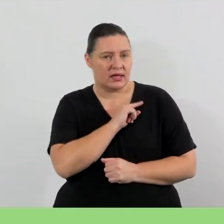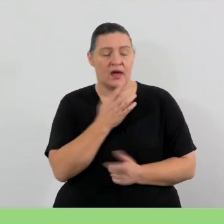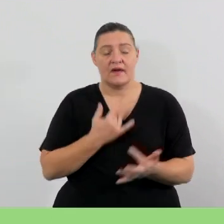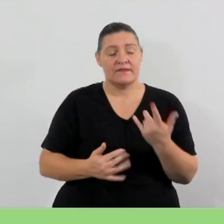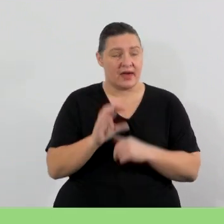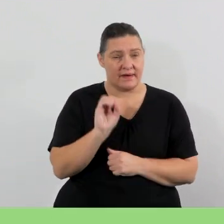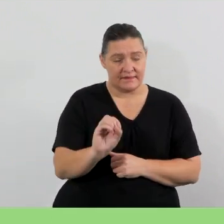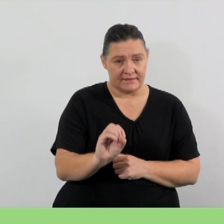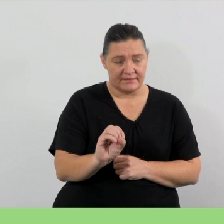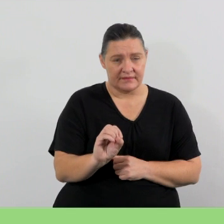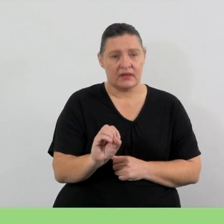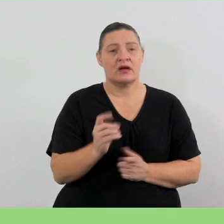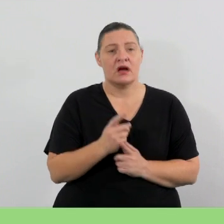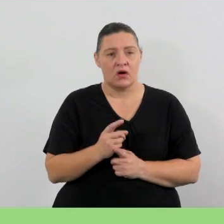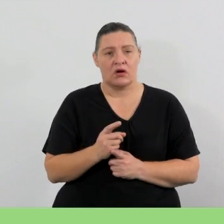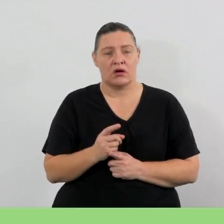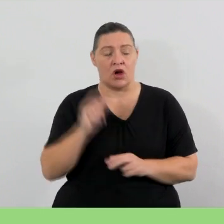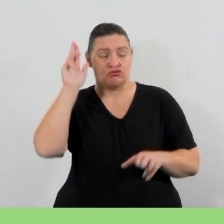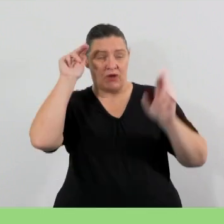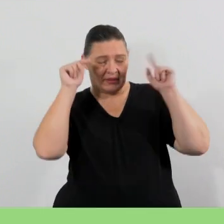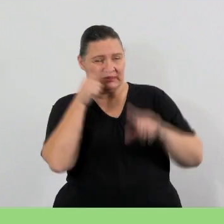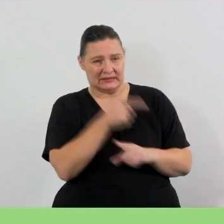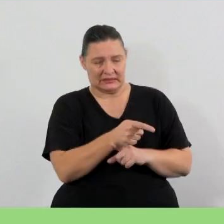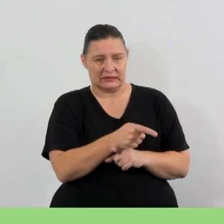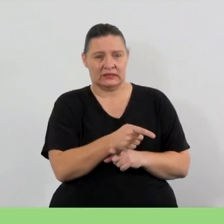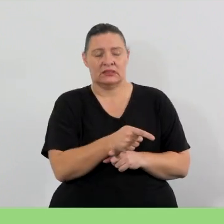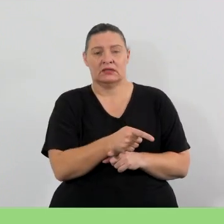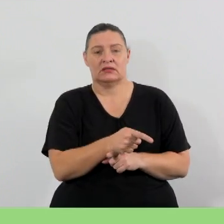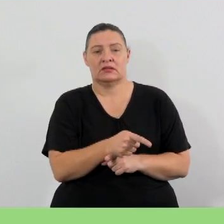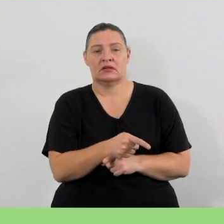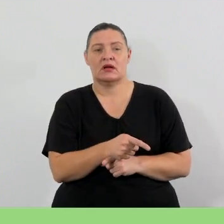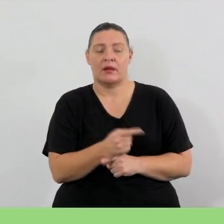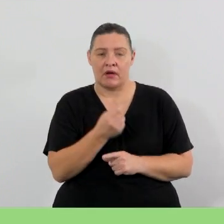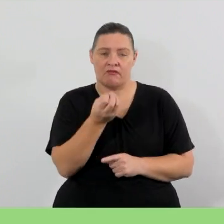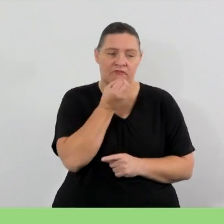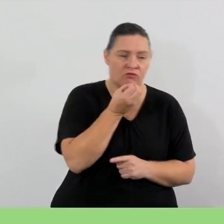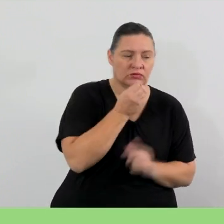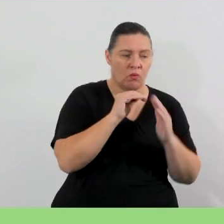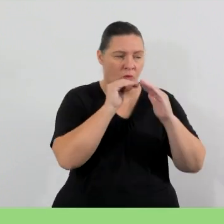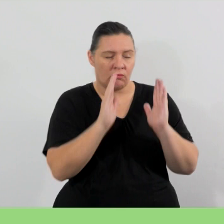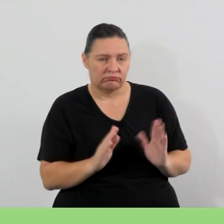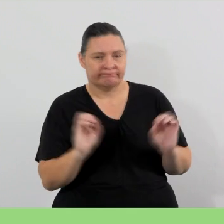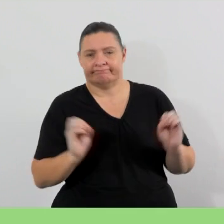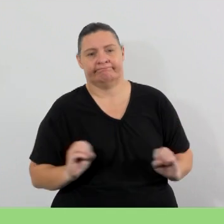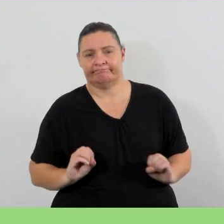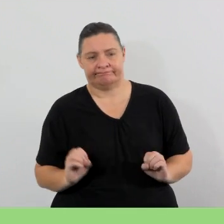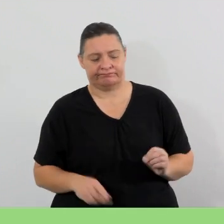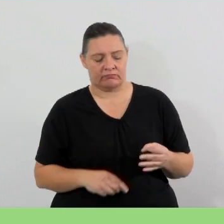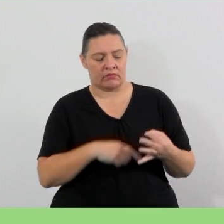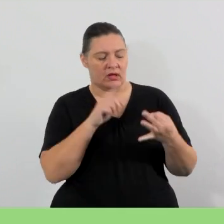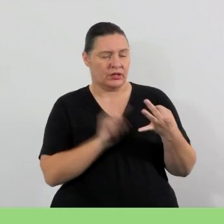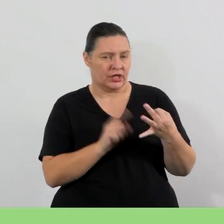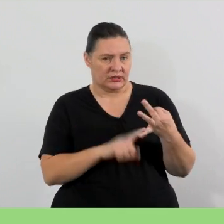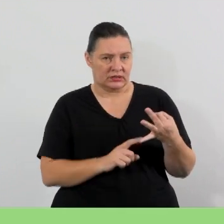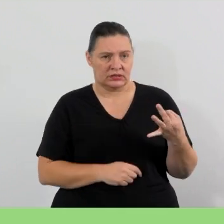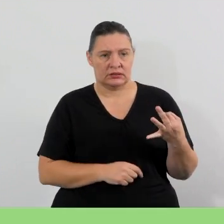because when there are fires, then our riverine rabbit will not have habitat or home. Then the last